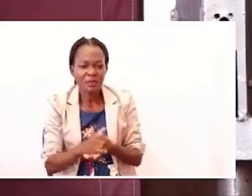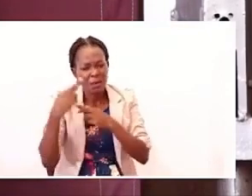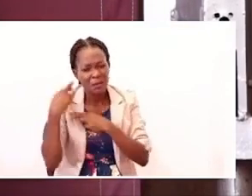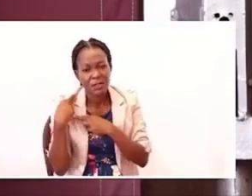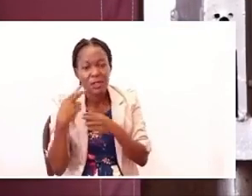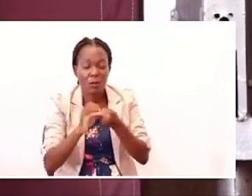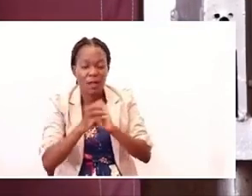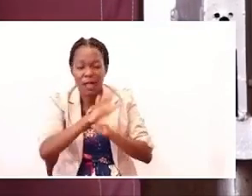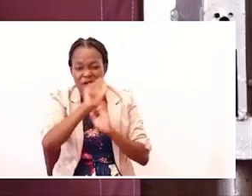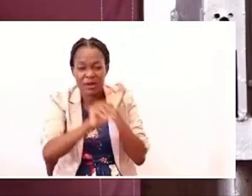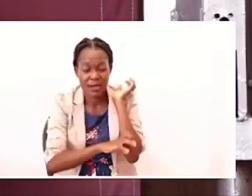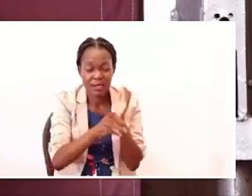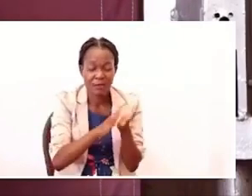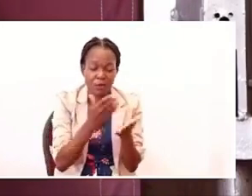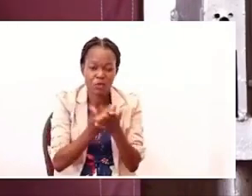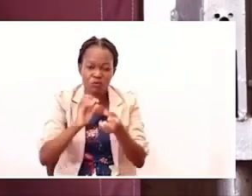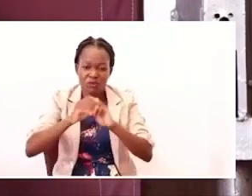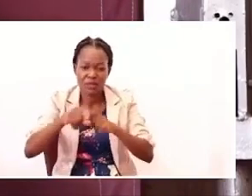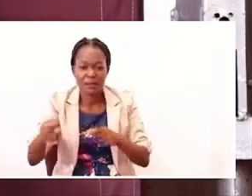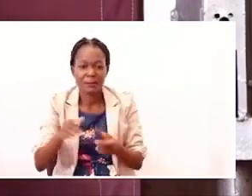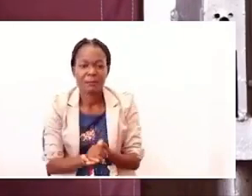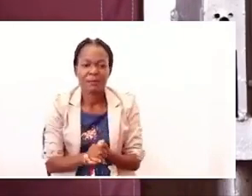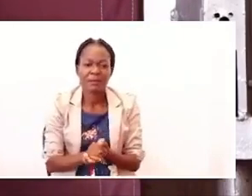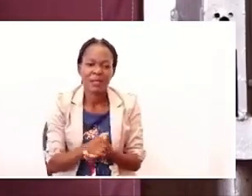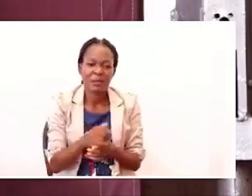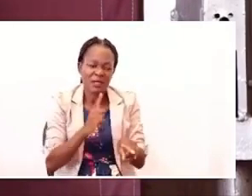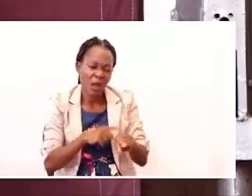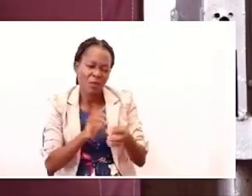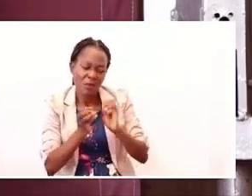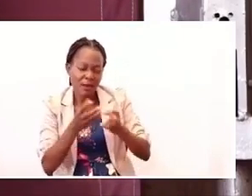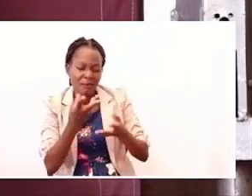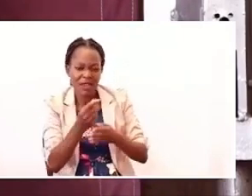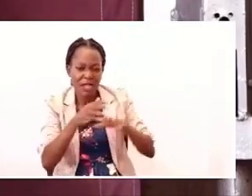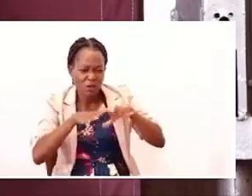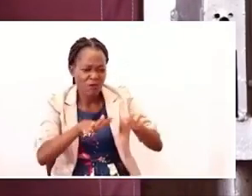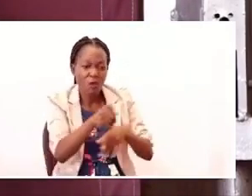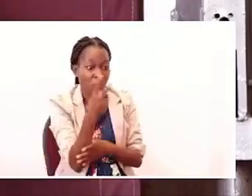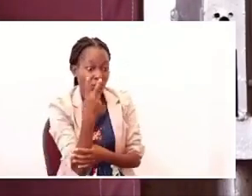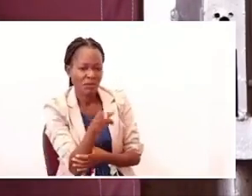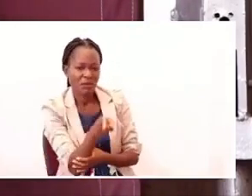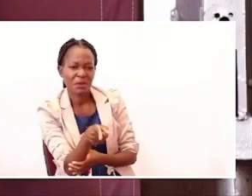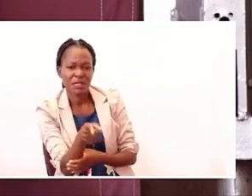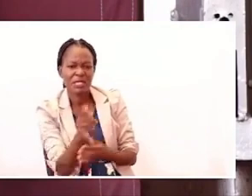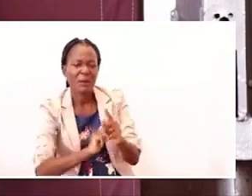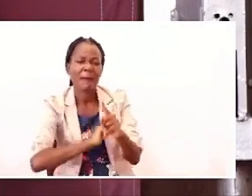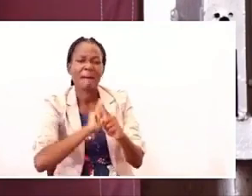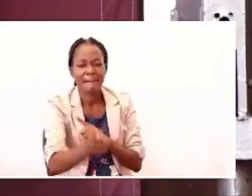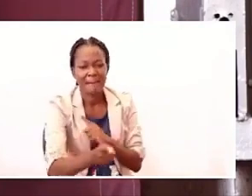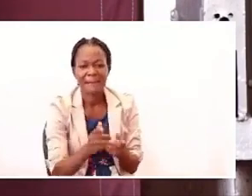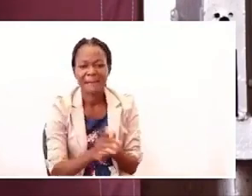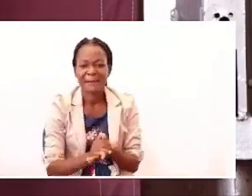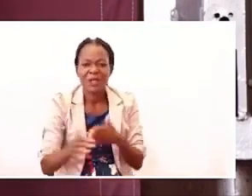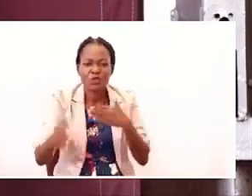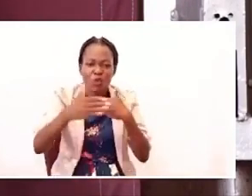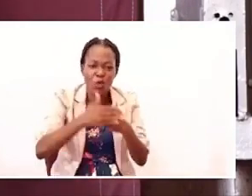of this phenomenon, illicit financial flows alone, exceeds the totality of